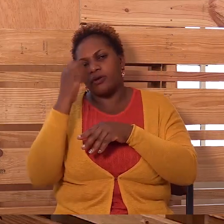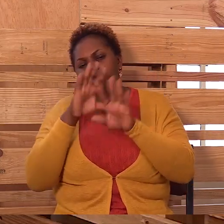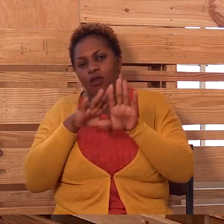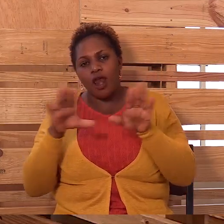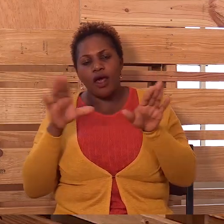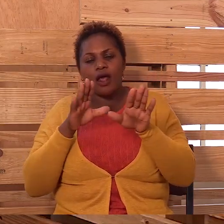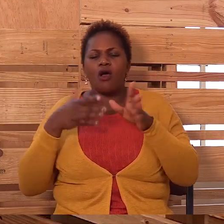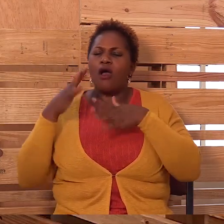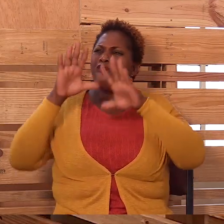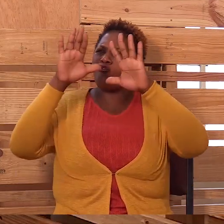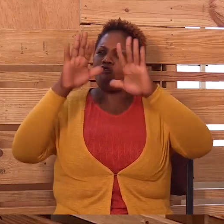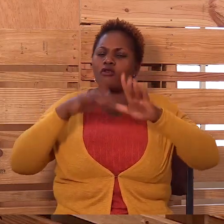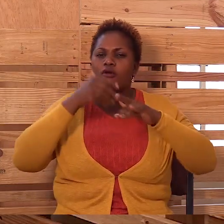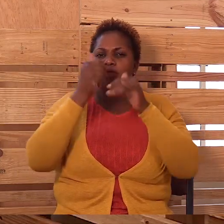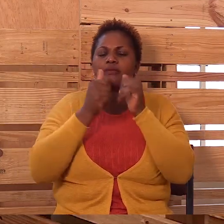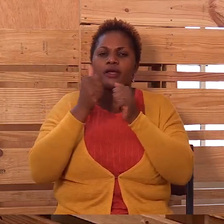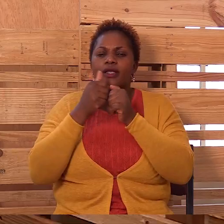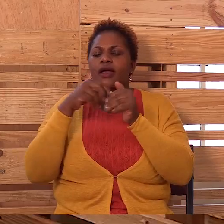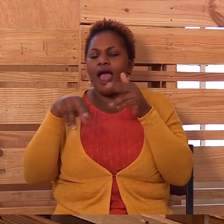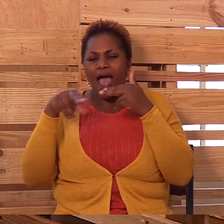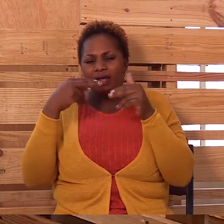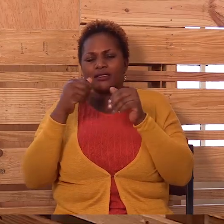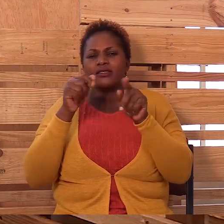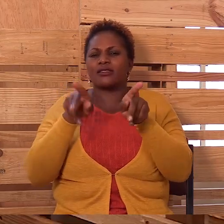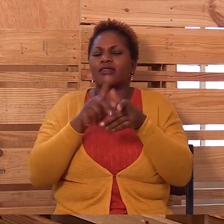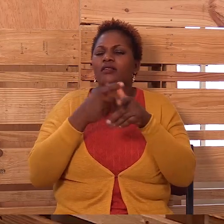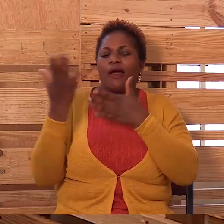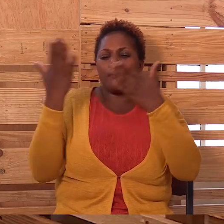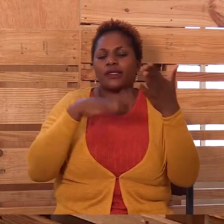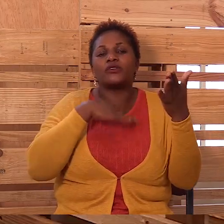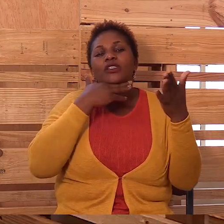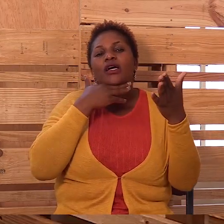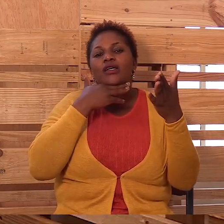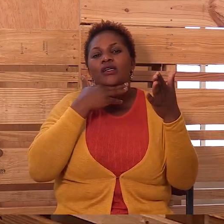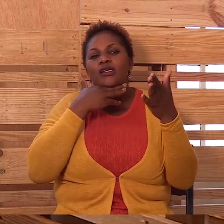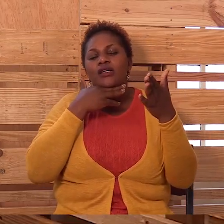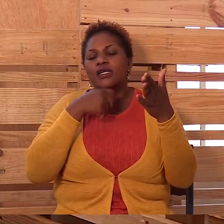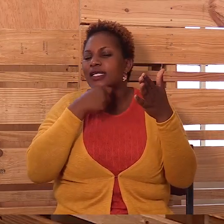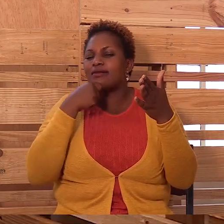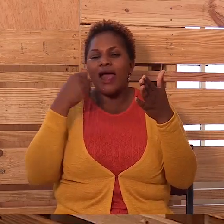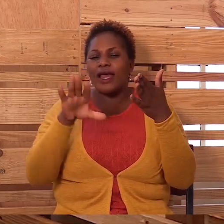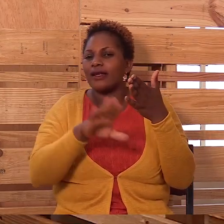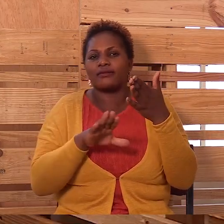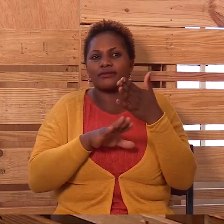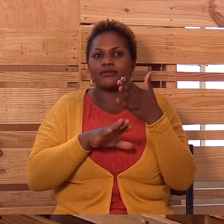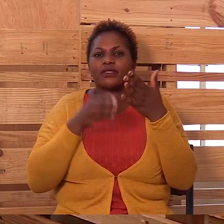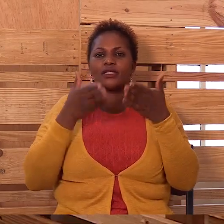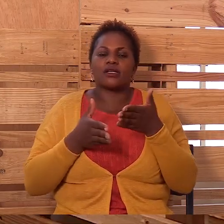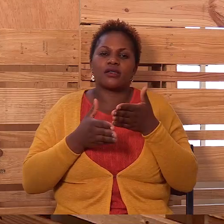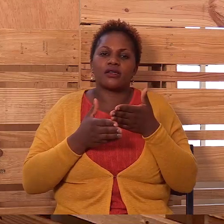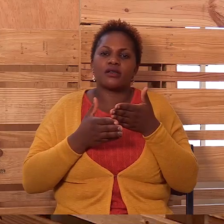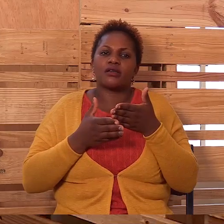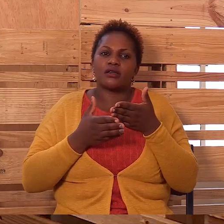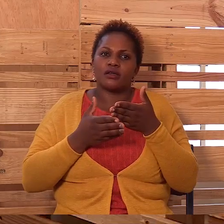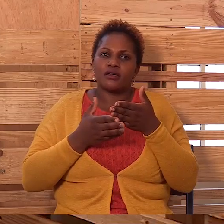a beautiful land flowing with milk and honey. You brought us to the wilderness to die. The wilderness is also the desert.